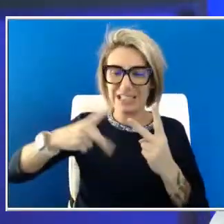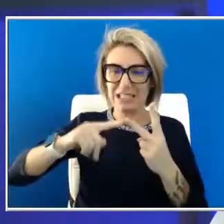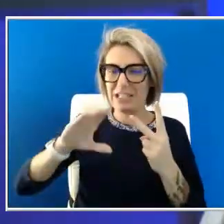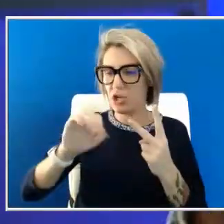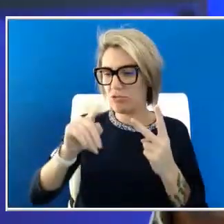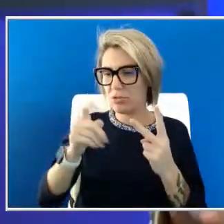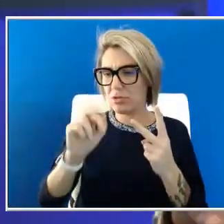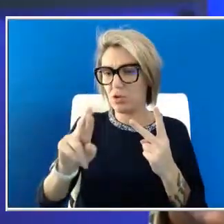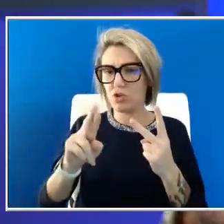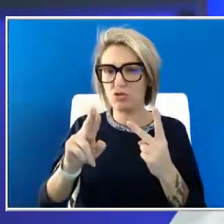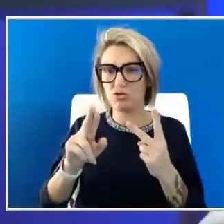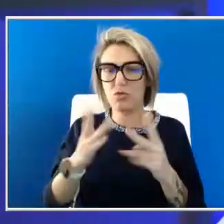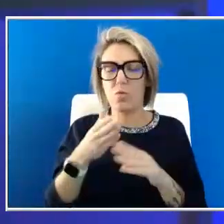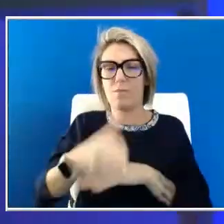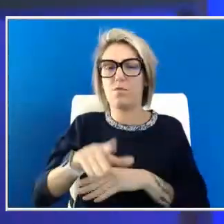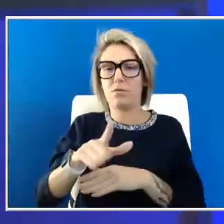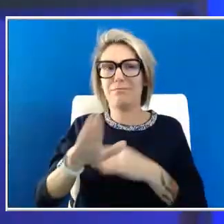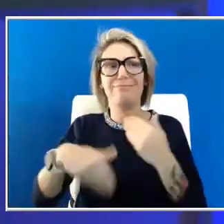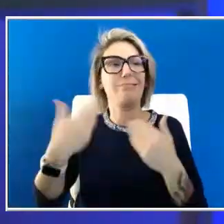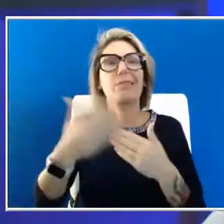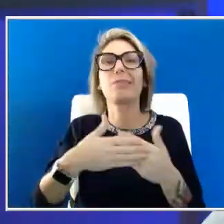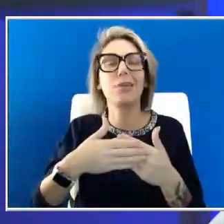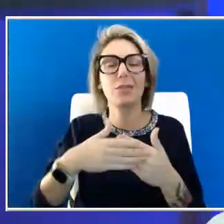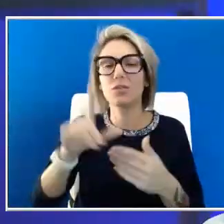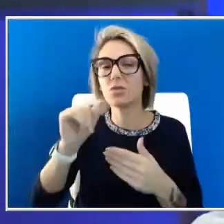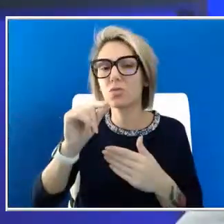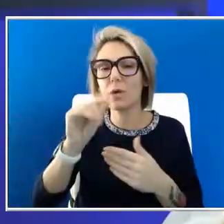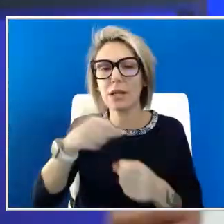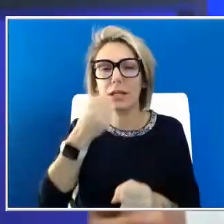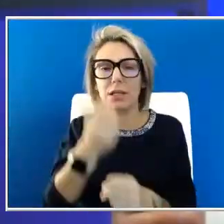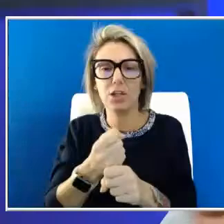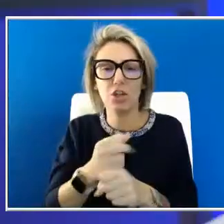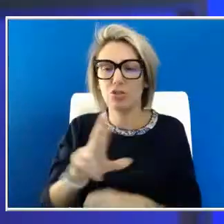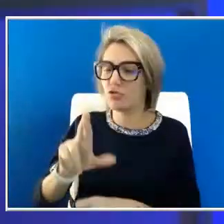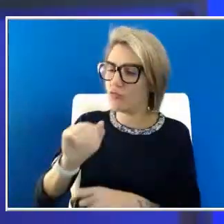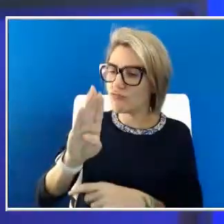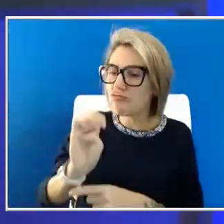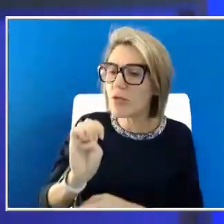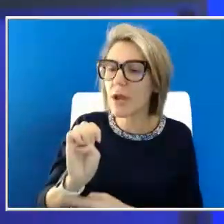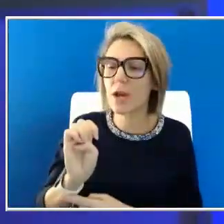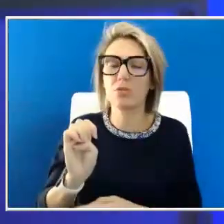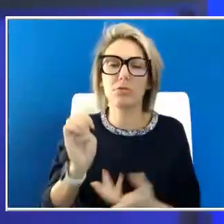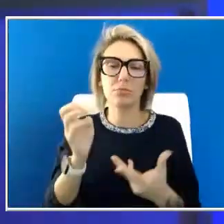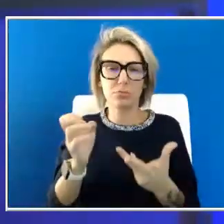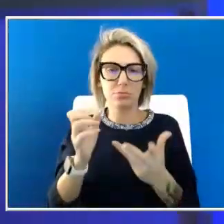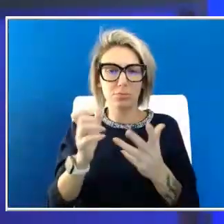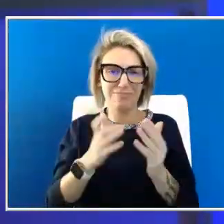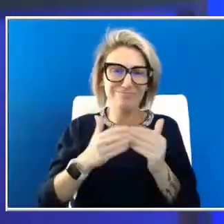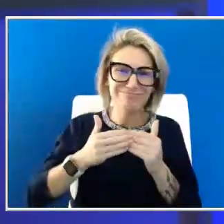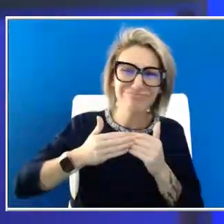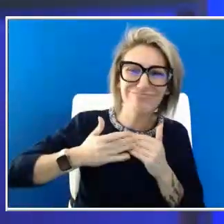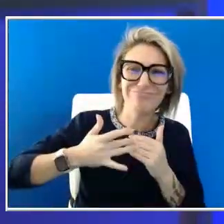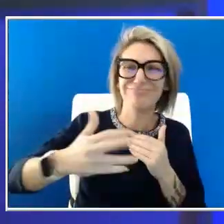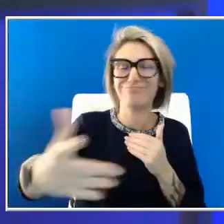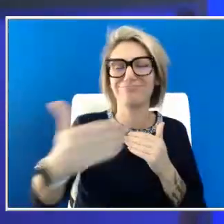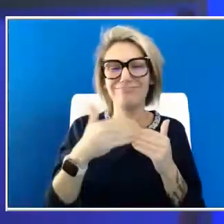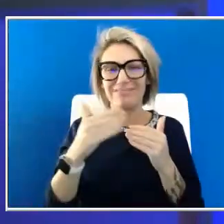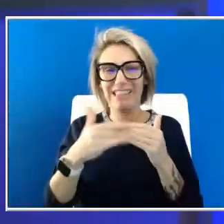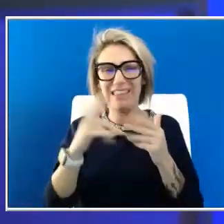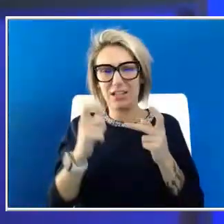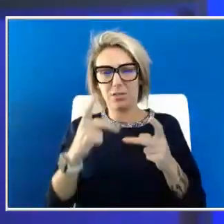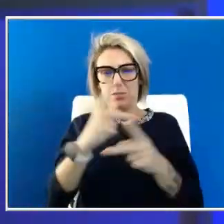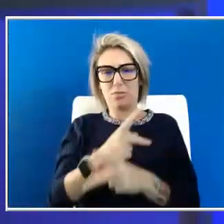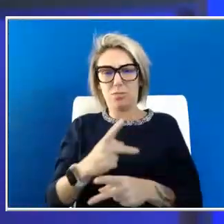over the next 20 years or so. So very rare side effect over a long span. And I usually tell patients that's probably the worst side effect possible